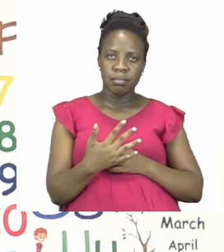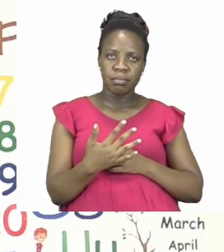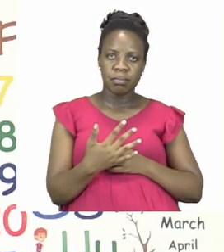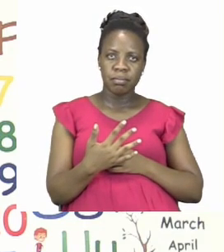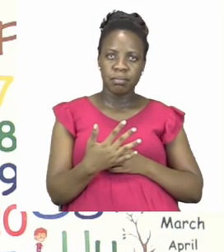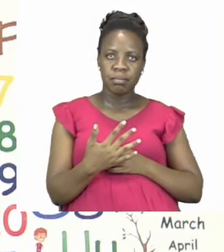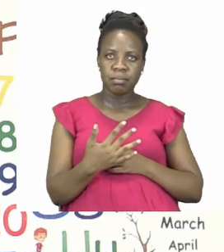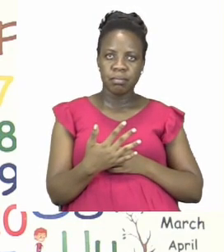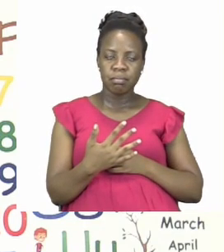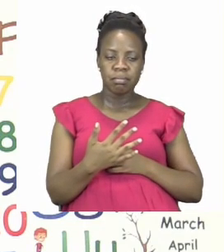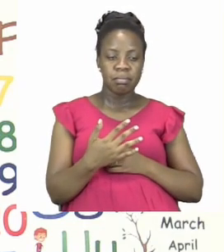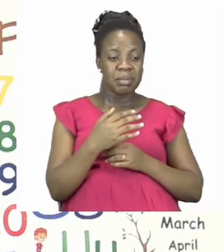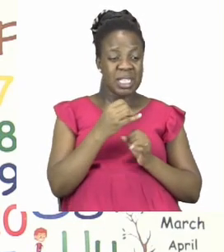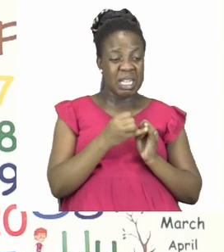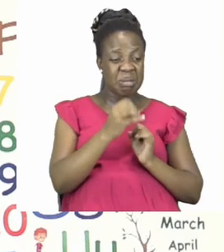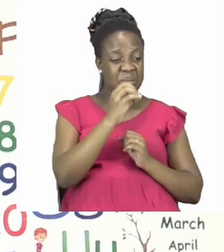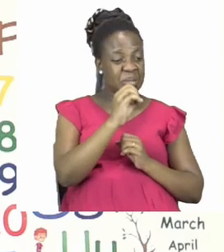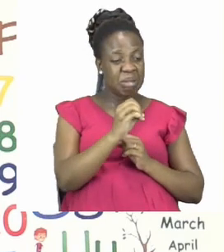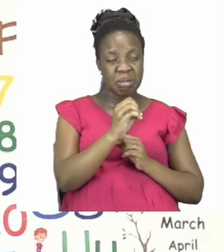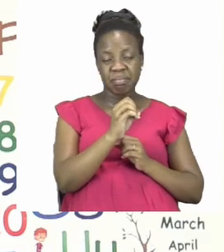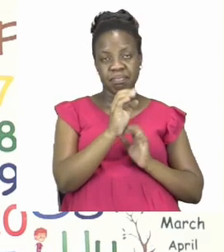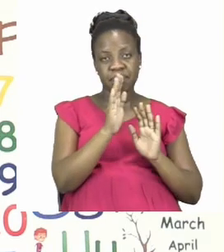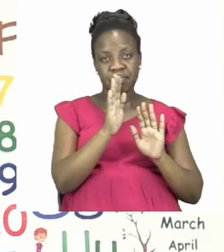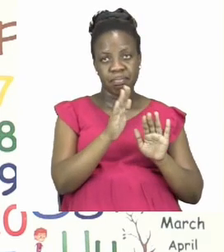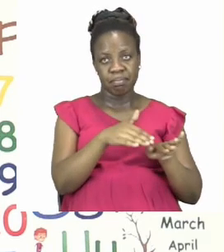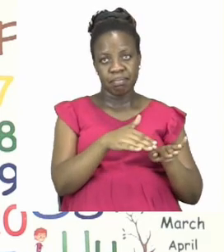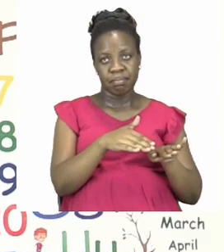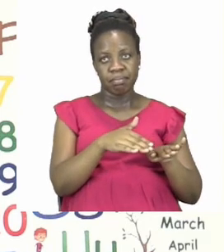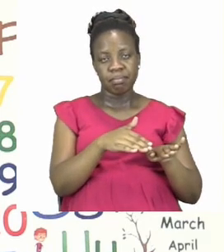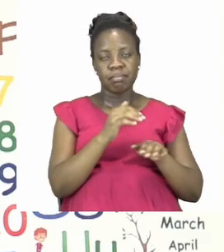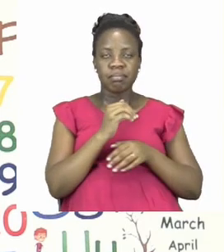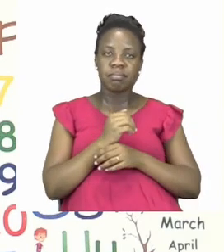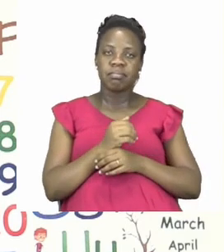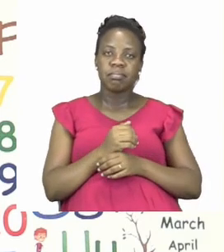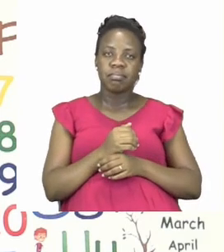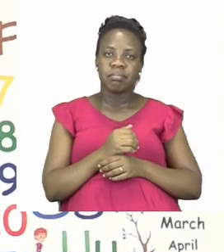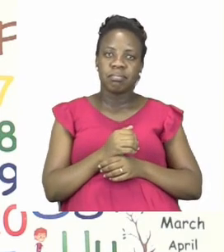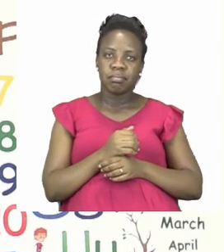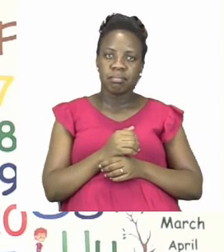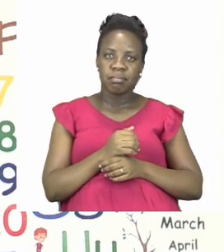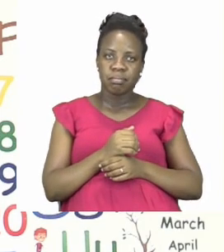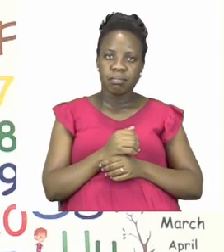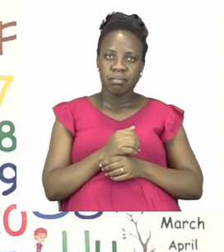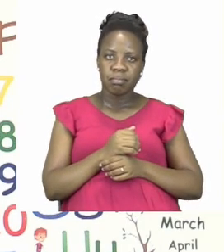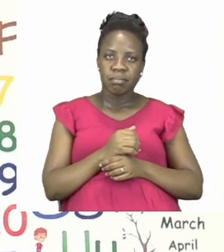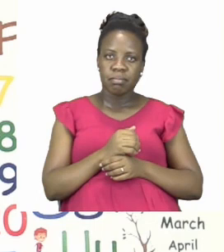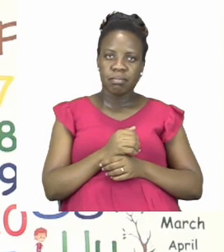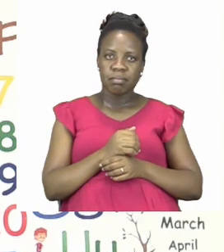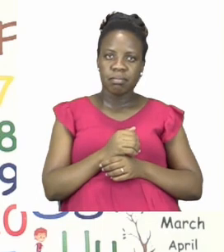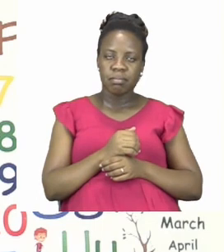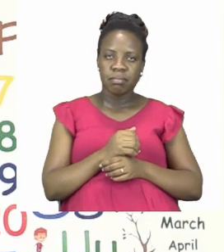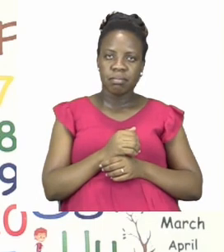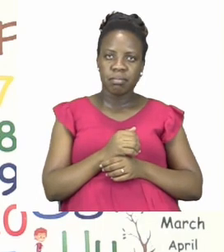The last one is now a 0. So 0 minus nothing gives us 0. But there is